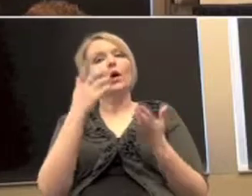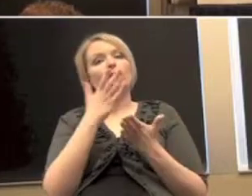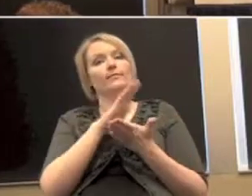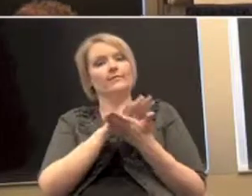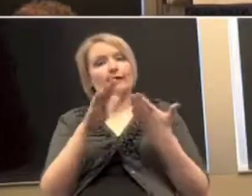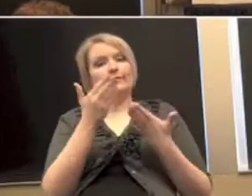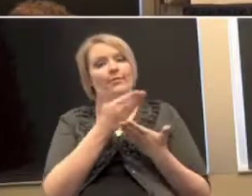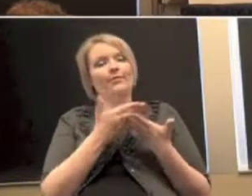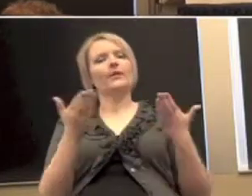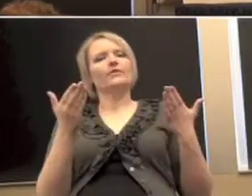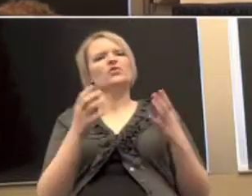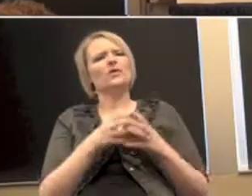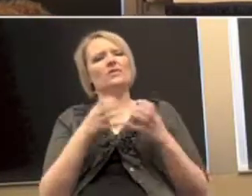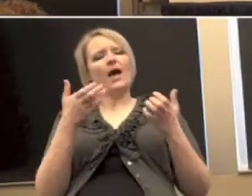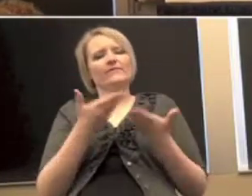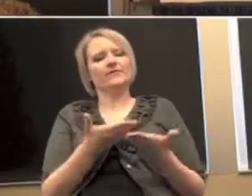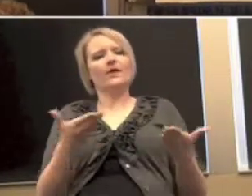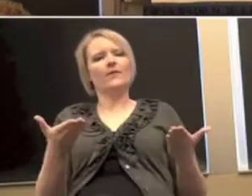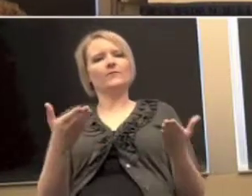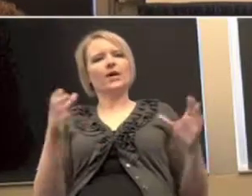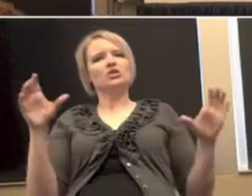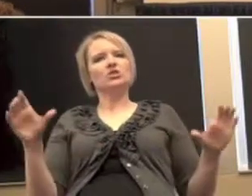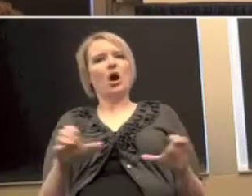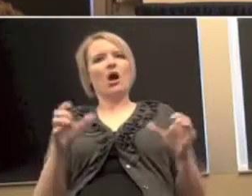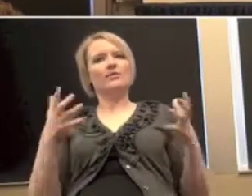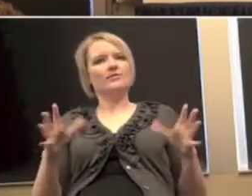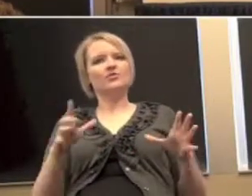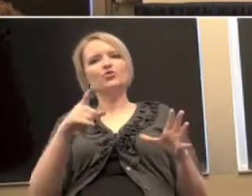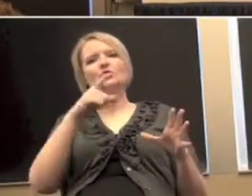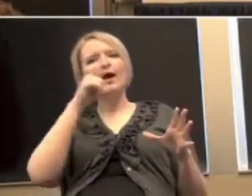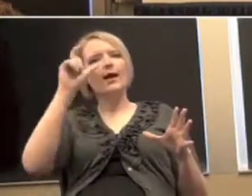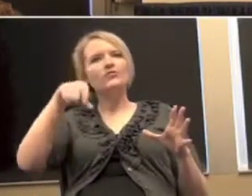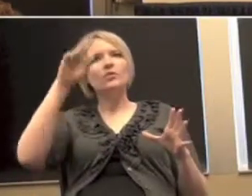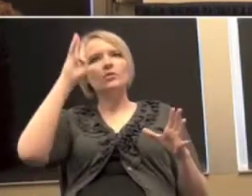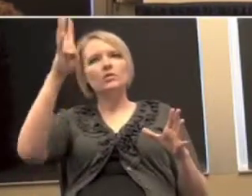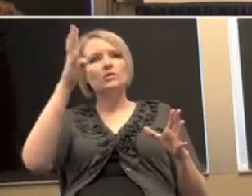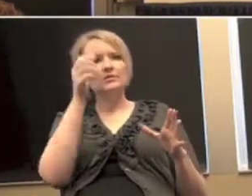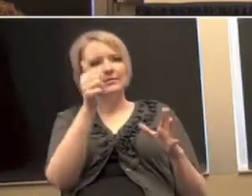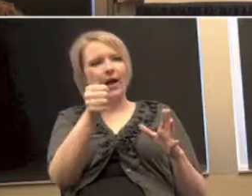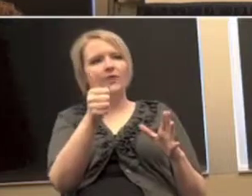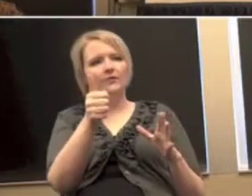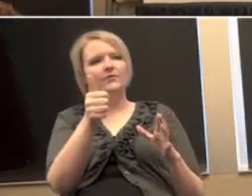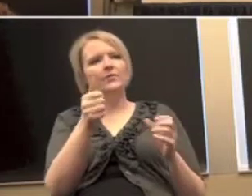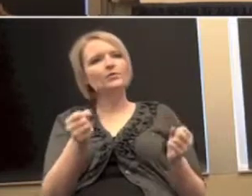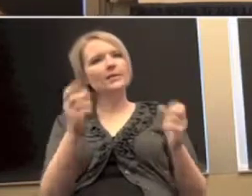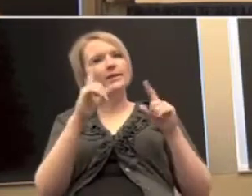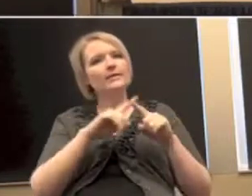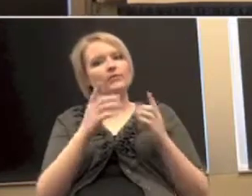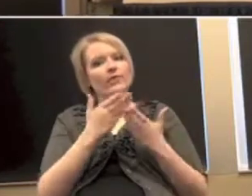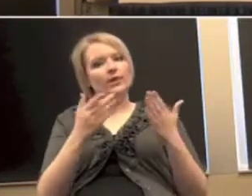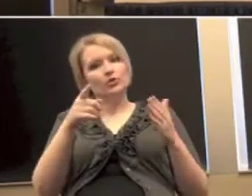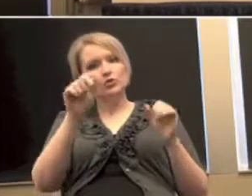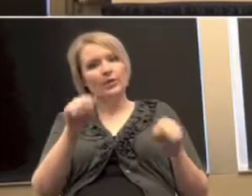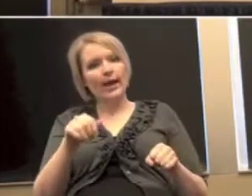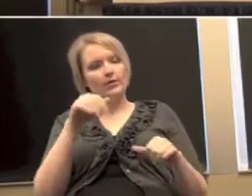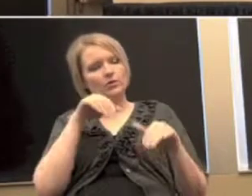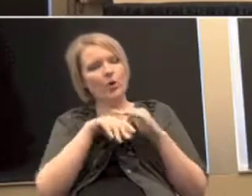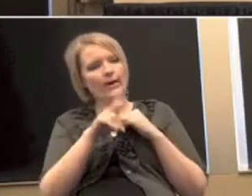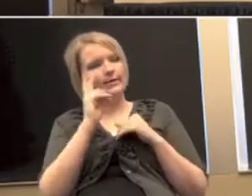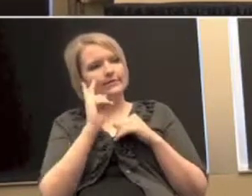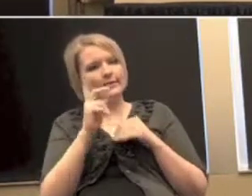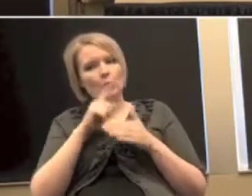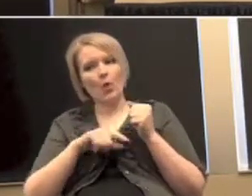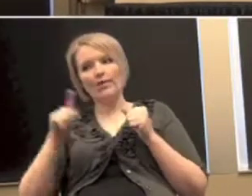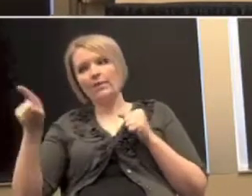been enough stuff done that you don't have to reinvent the wheel. It really does have things that you can get into, that, you know, that you can see what other people have set